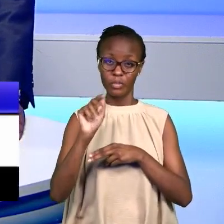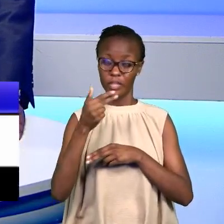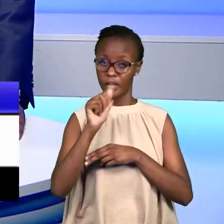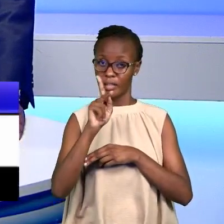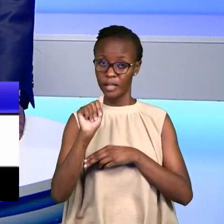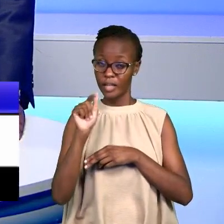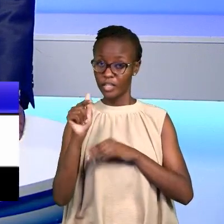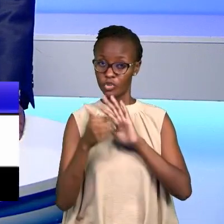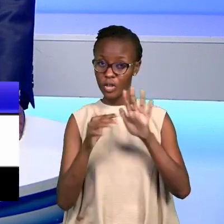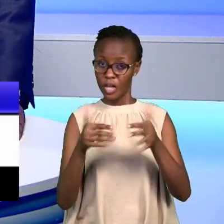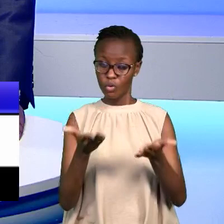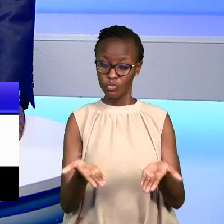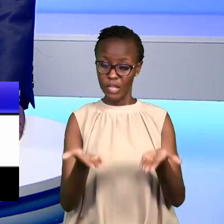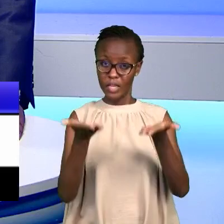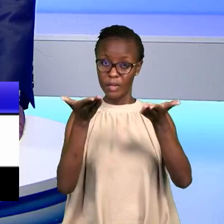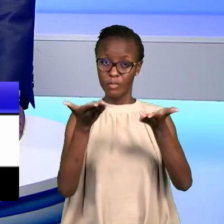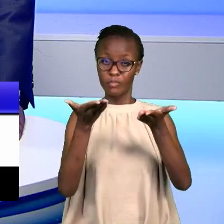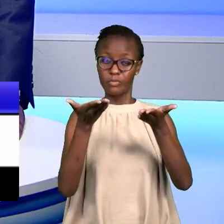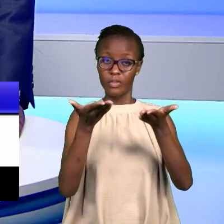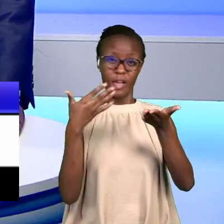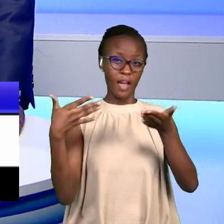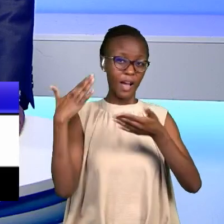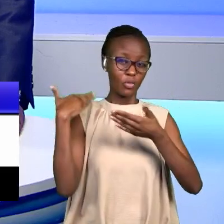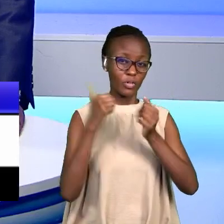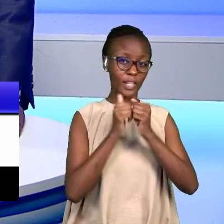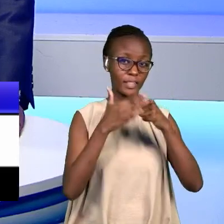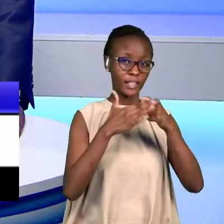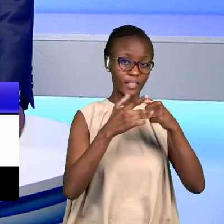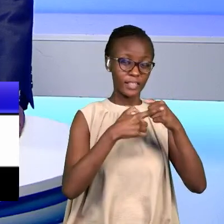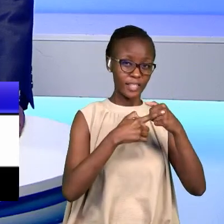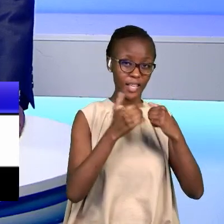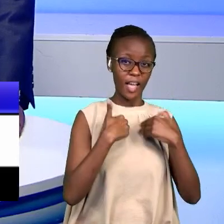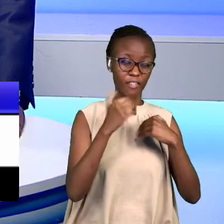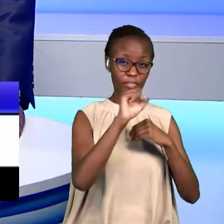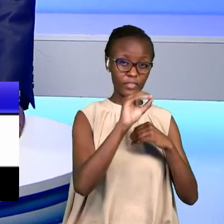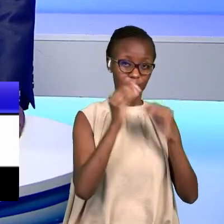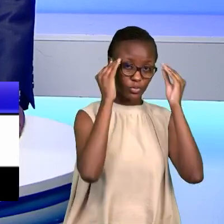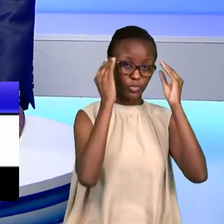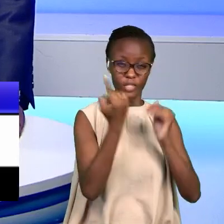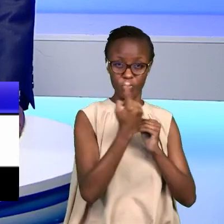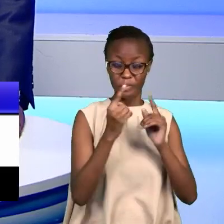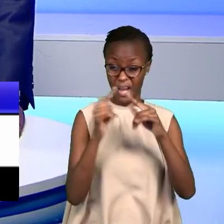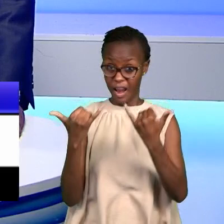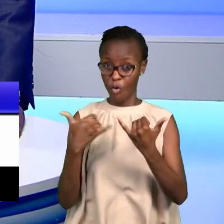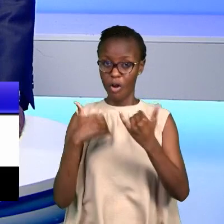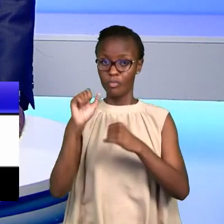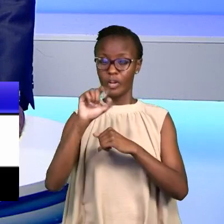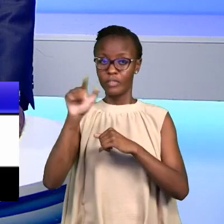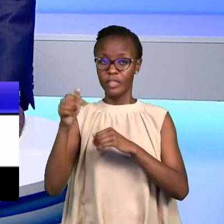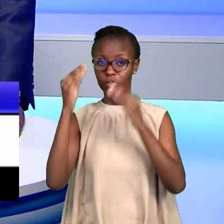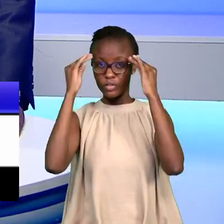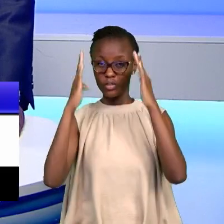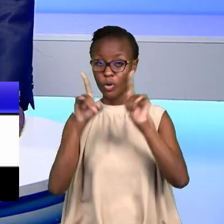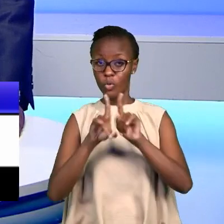of growing the institution from 50 students in 1996 to 5,000 students currently. We also talk about the cost of education in the